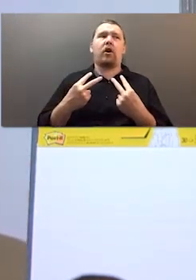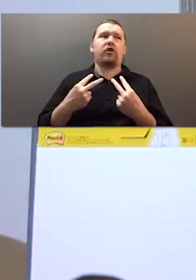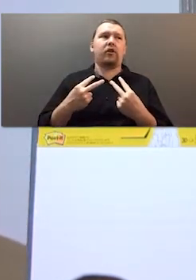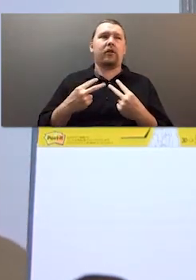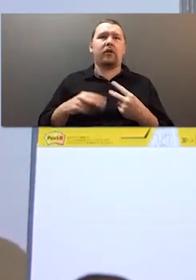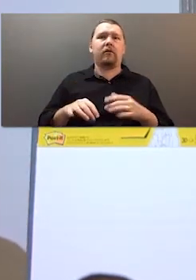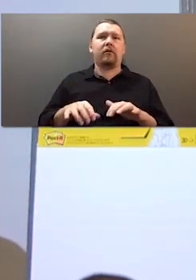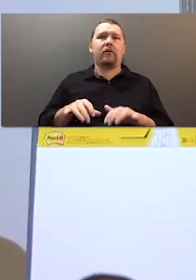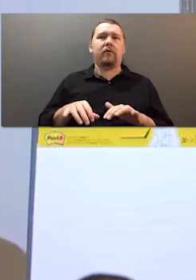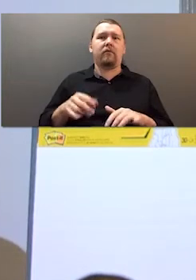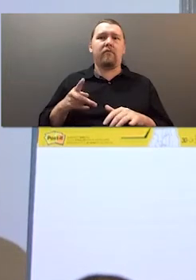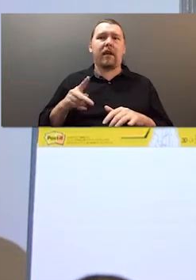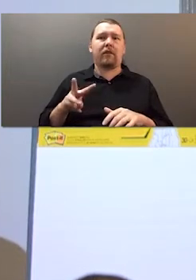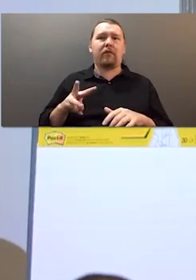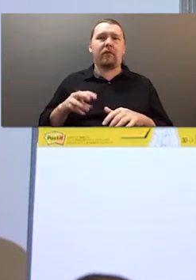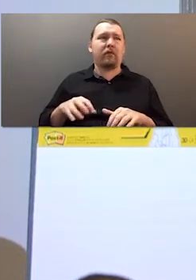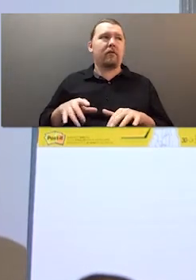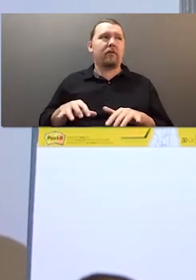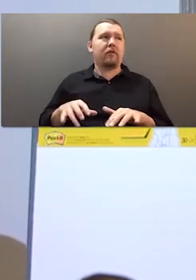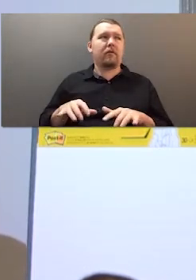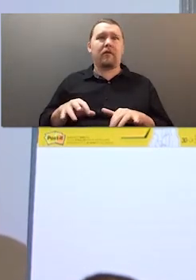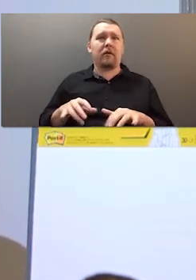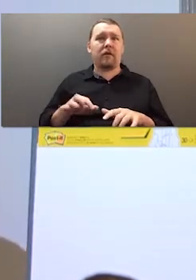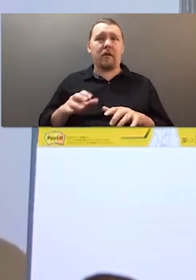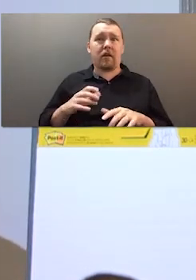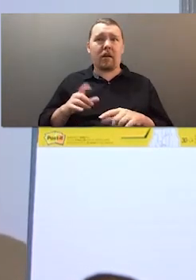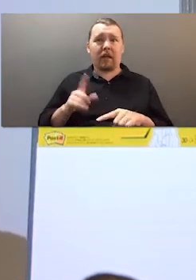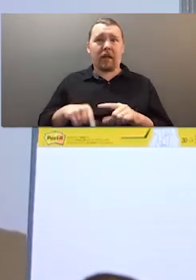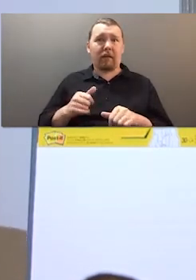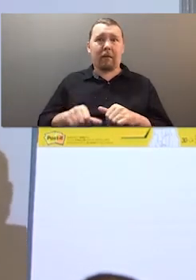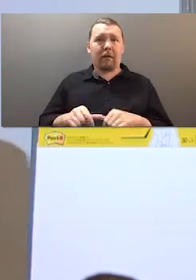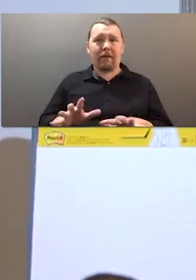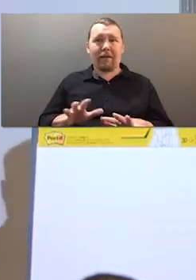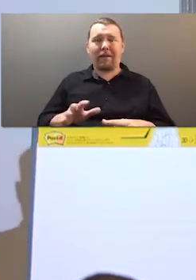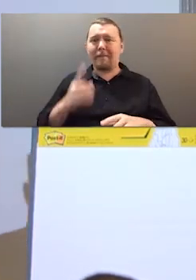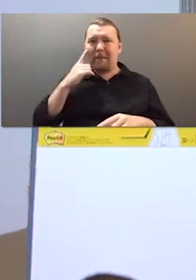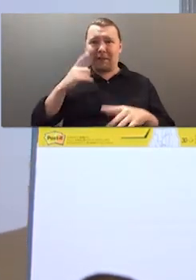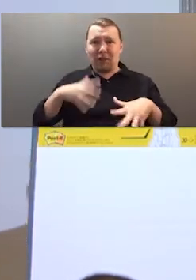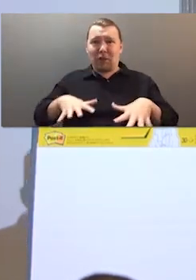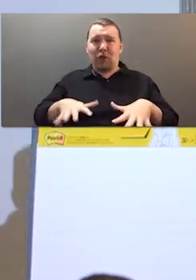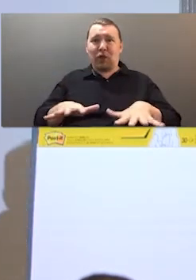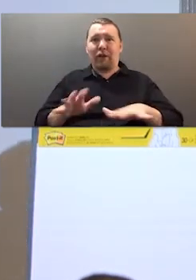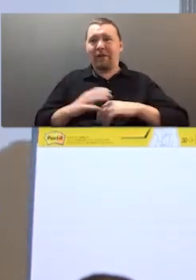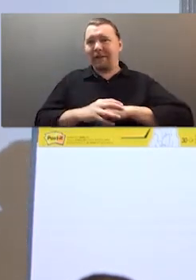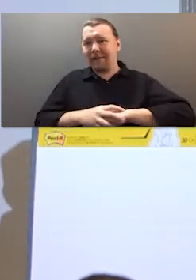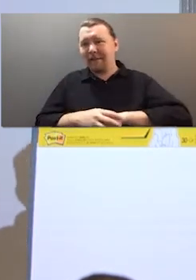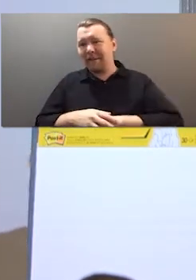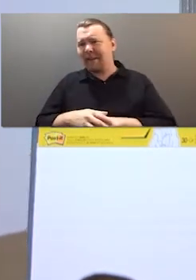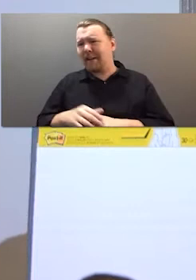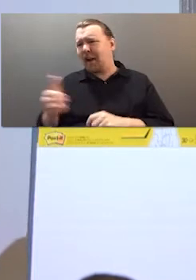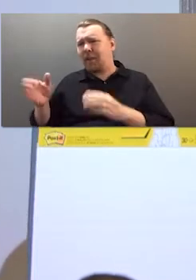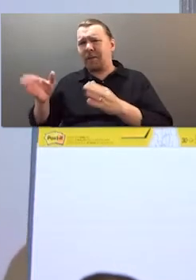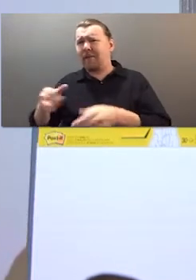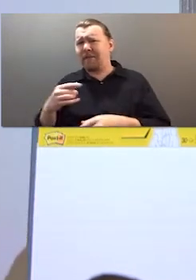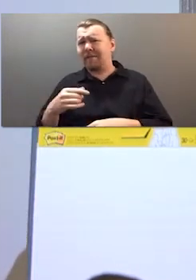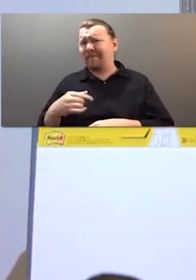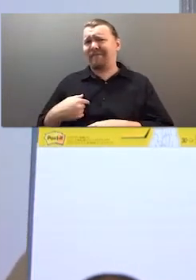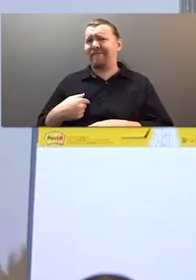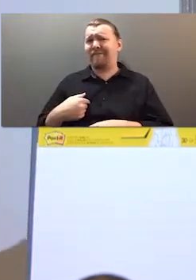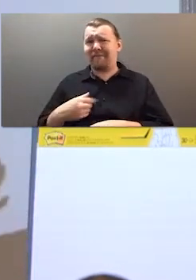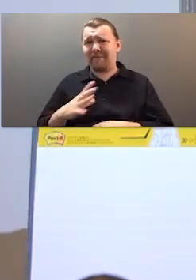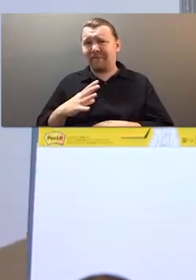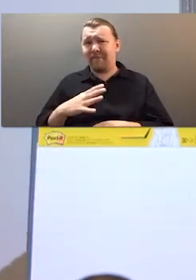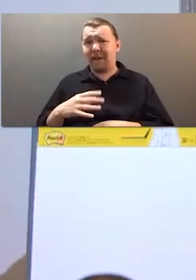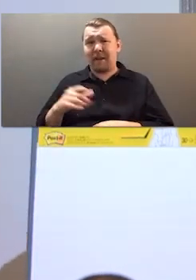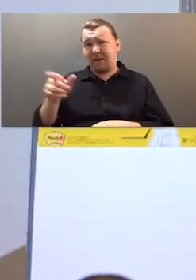it? It's the nerves. Anybody else do that? Is it just me? Okay, I see at least two people. Okay. Oh, no, she's like, no, that's just